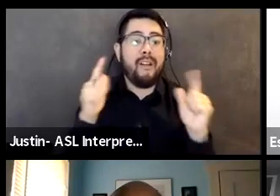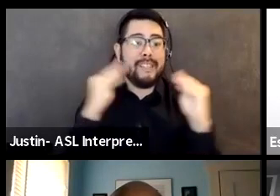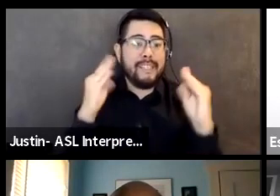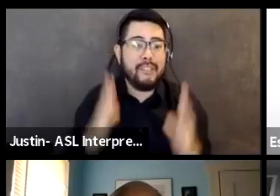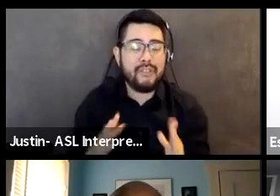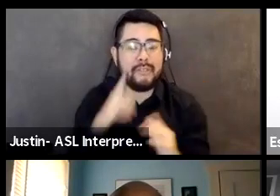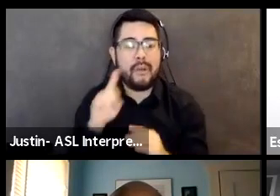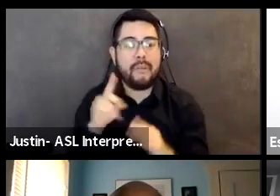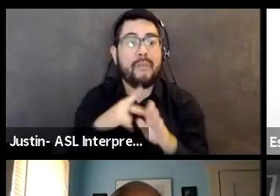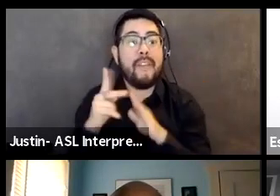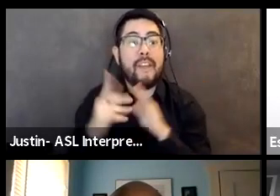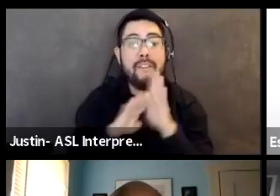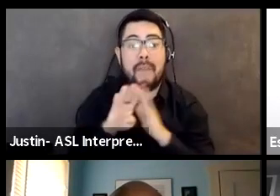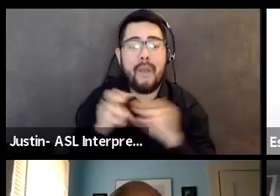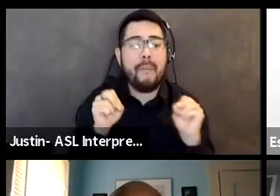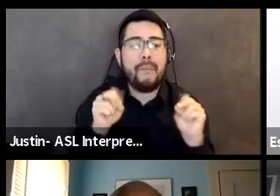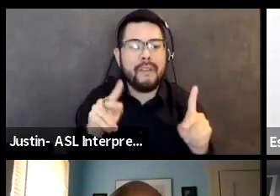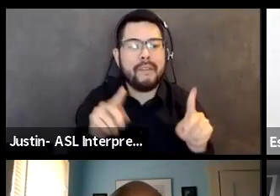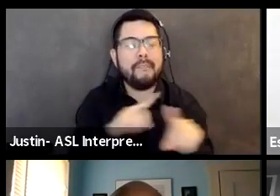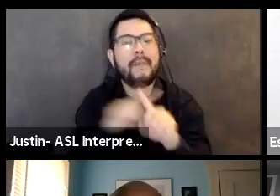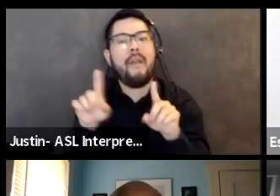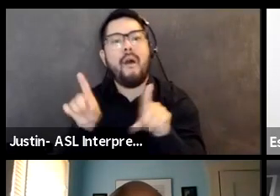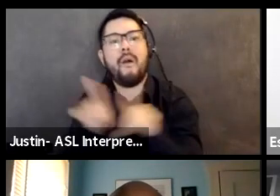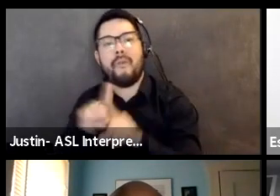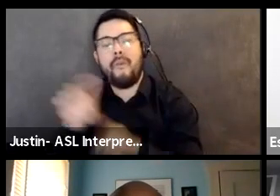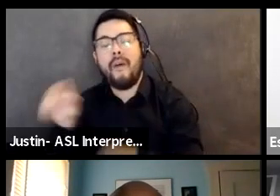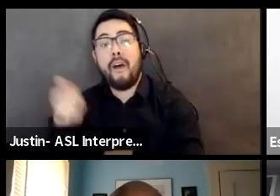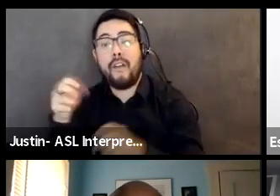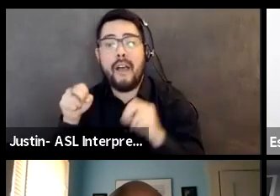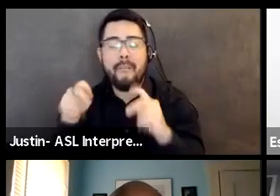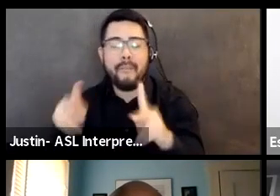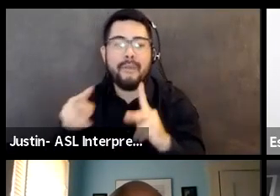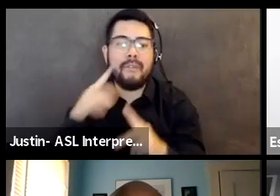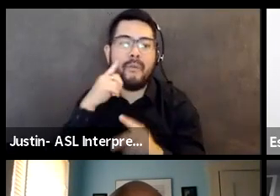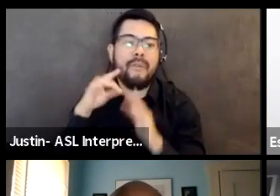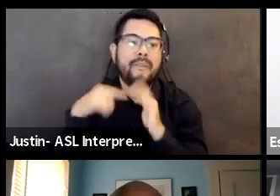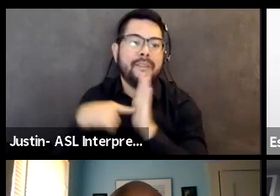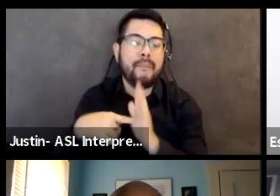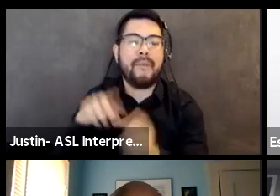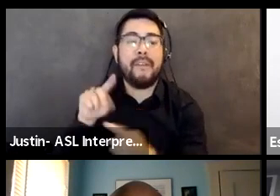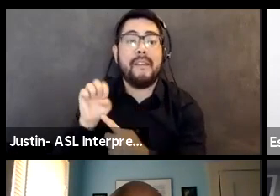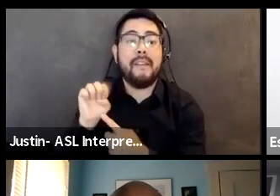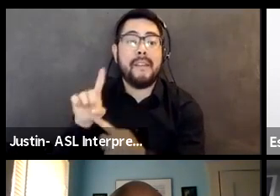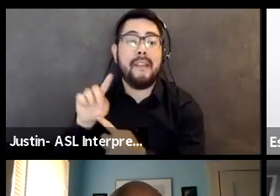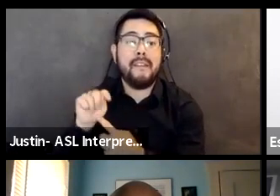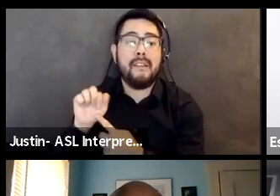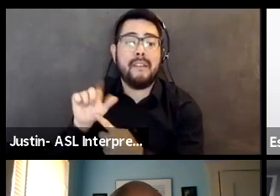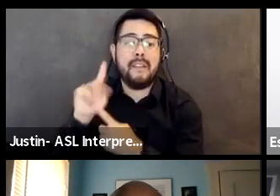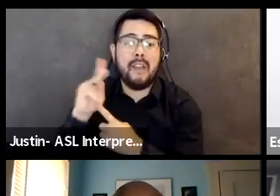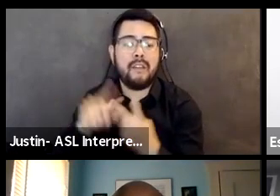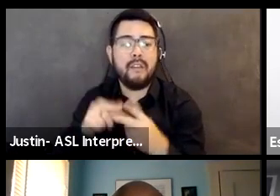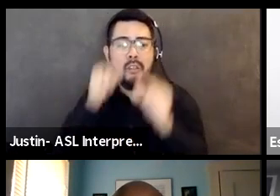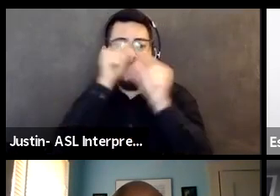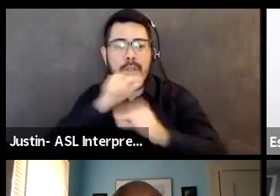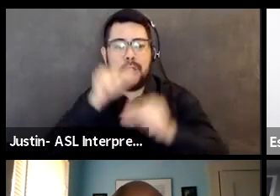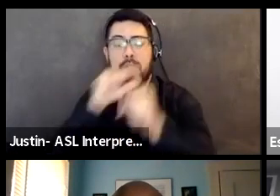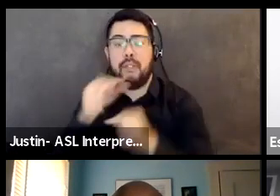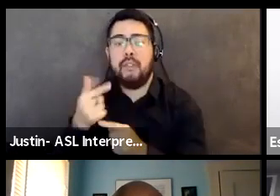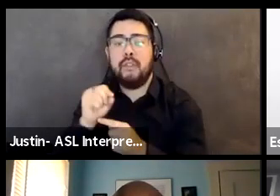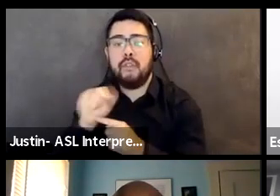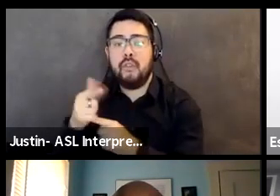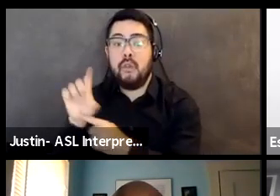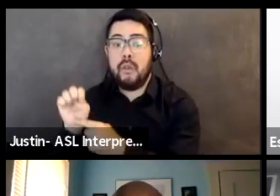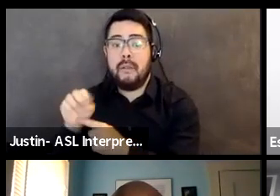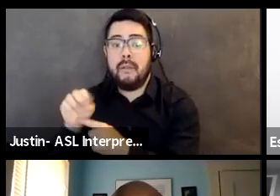of not to mention earlier opportunities that were available like tech talk and google palooza which last week offered five days of